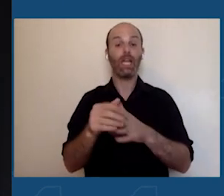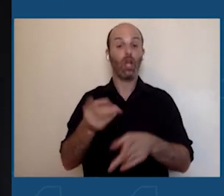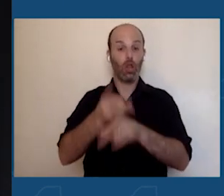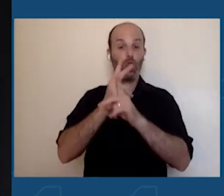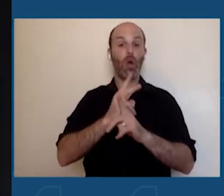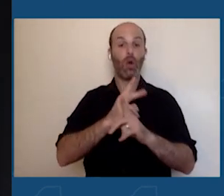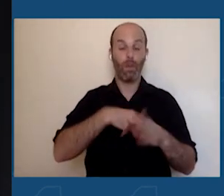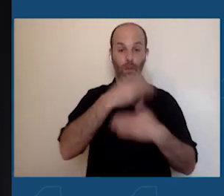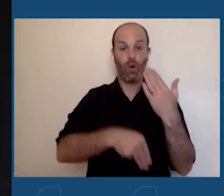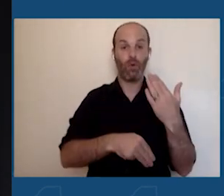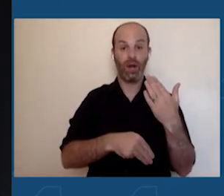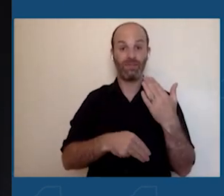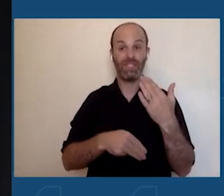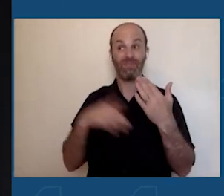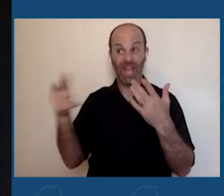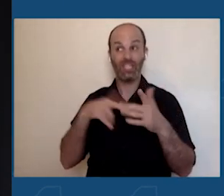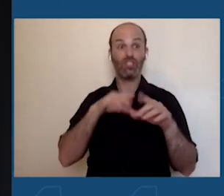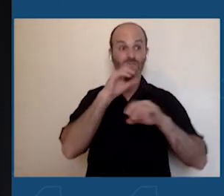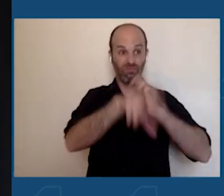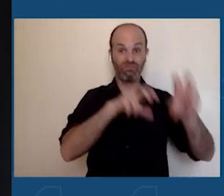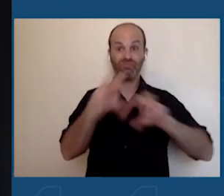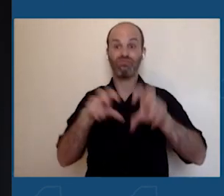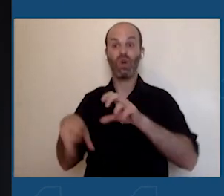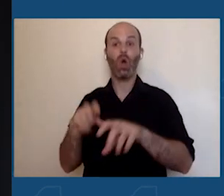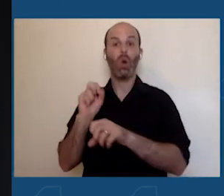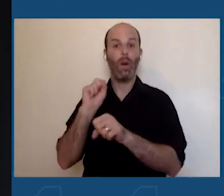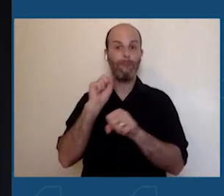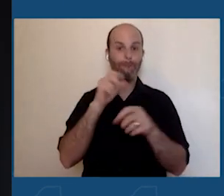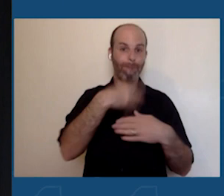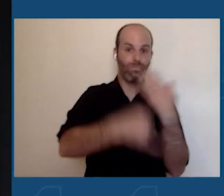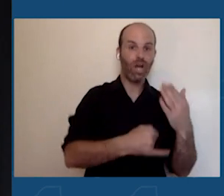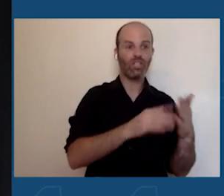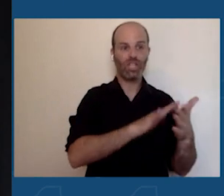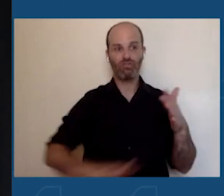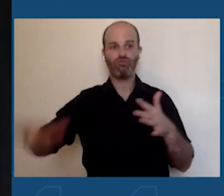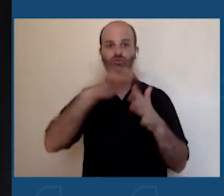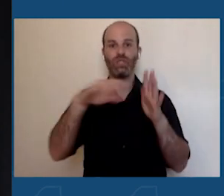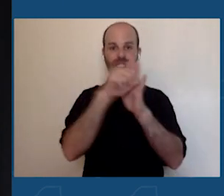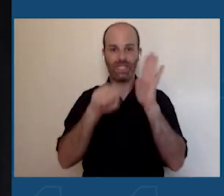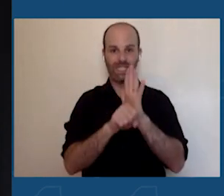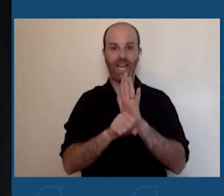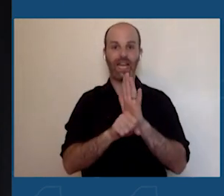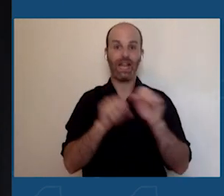state with labor, right? So those important jobs are being built all across the state.